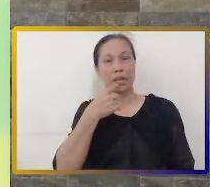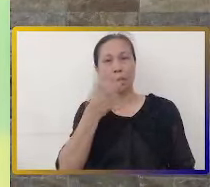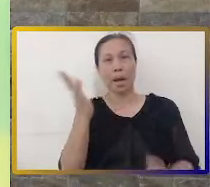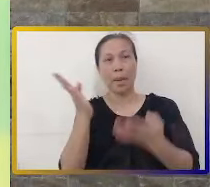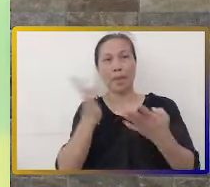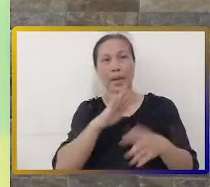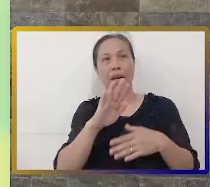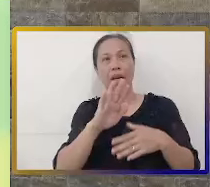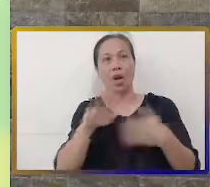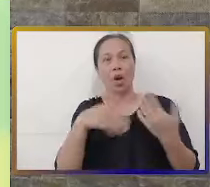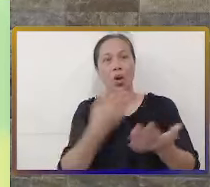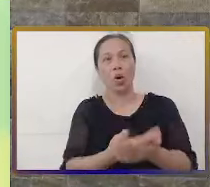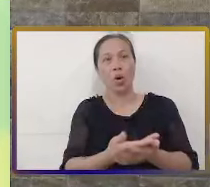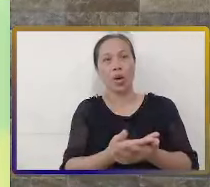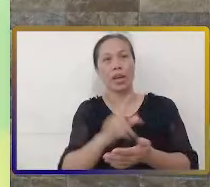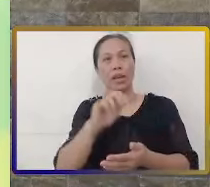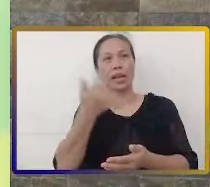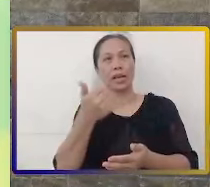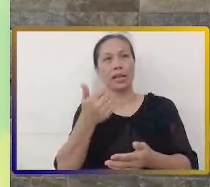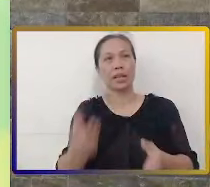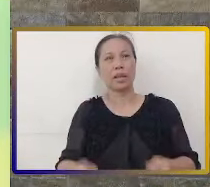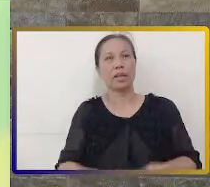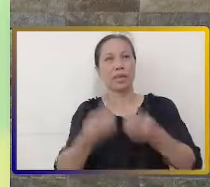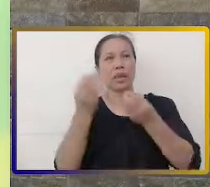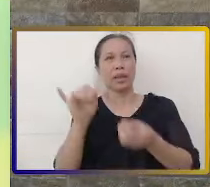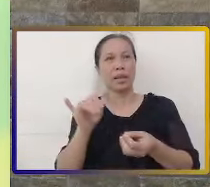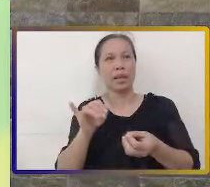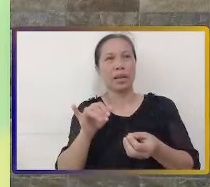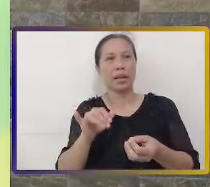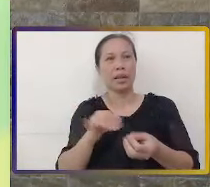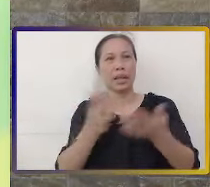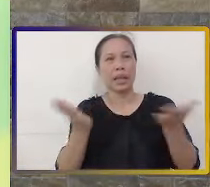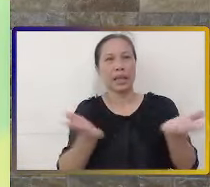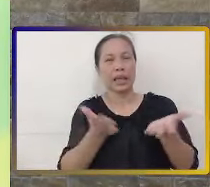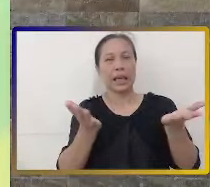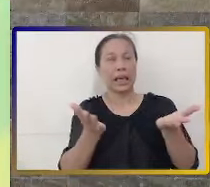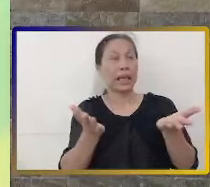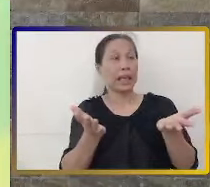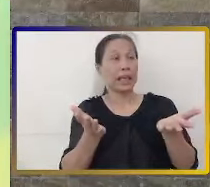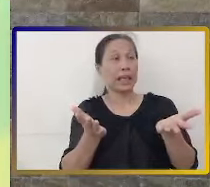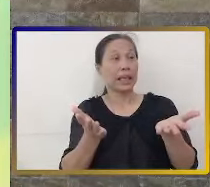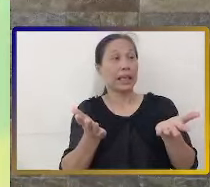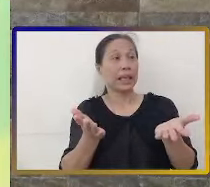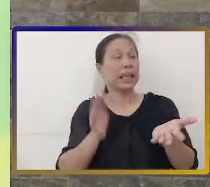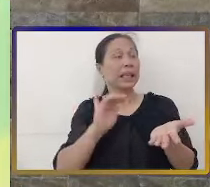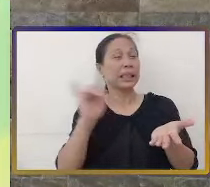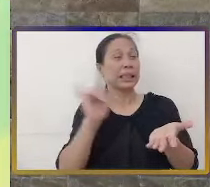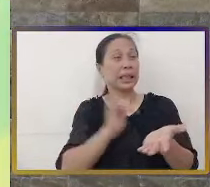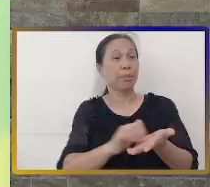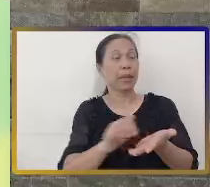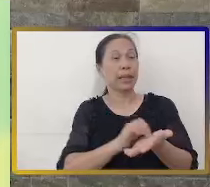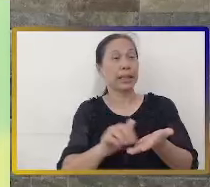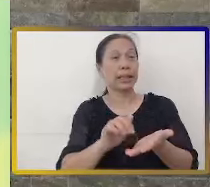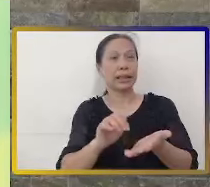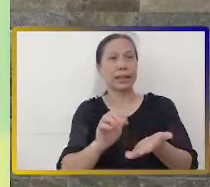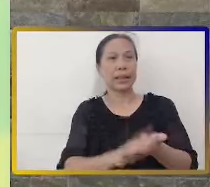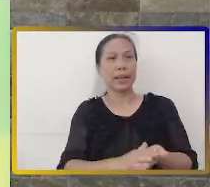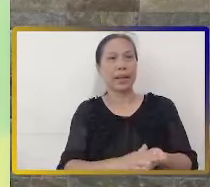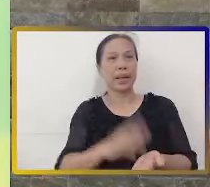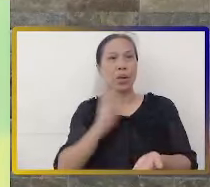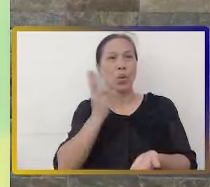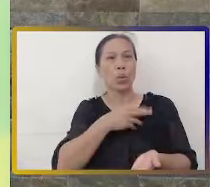tides and offering bring Ye so dito ganoon din po Iyung practice Nong araw All right dadalhin mo